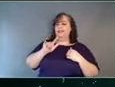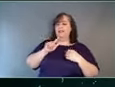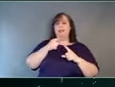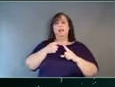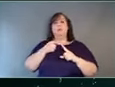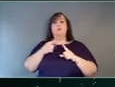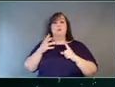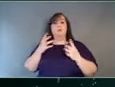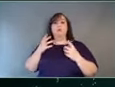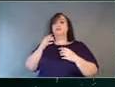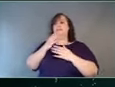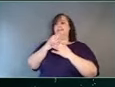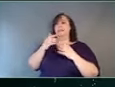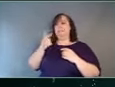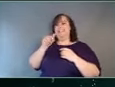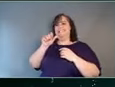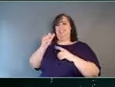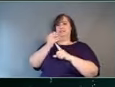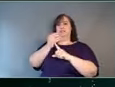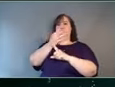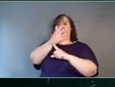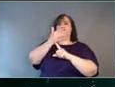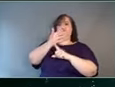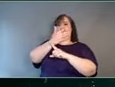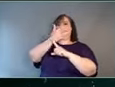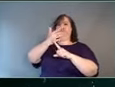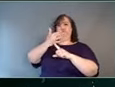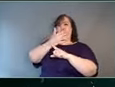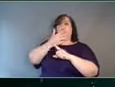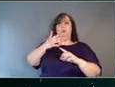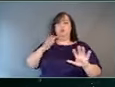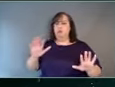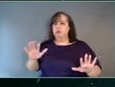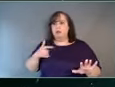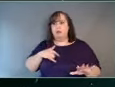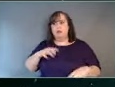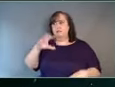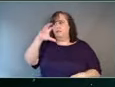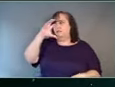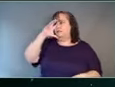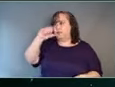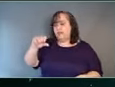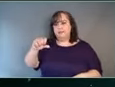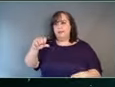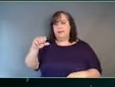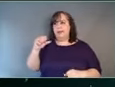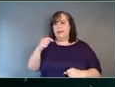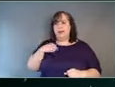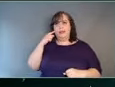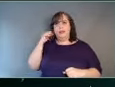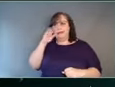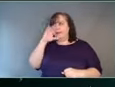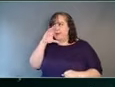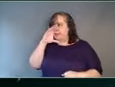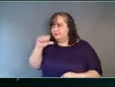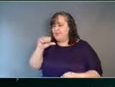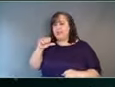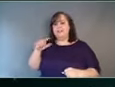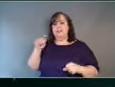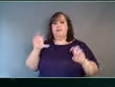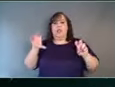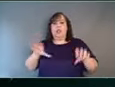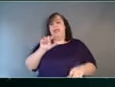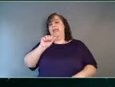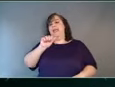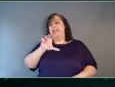material. And I think those are really strange and fascinating objects, what we call active asteroids. Tarek,